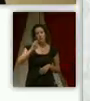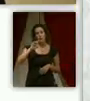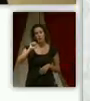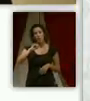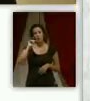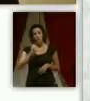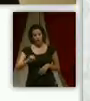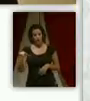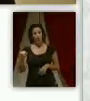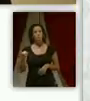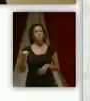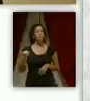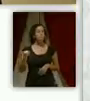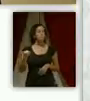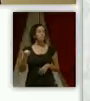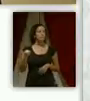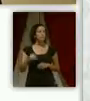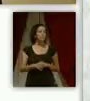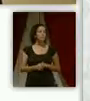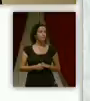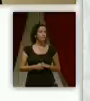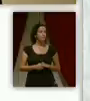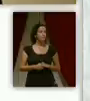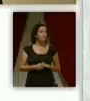Xperia Sony, you see?